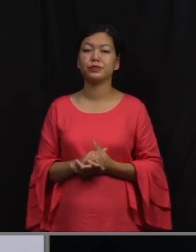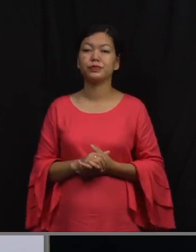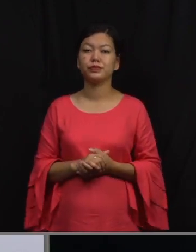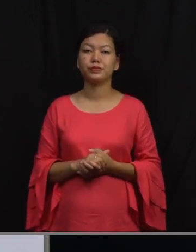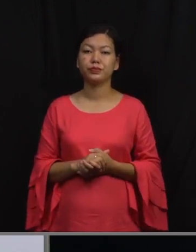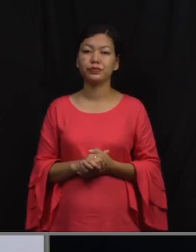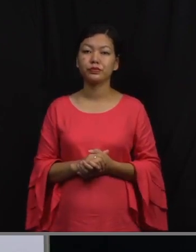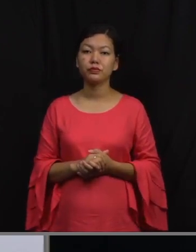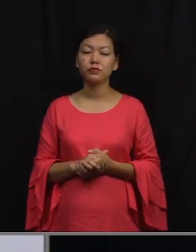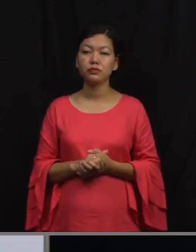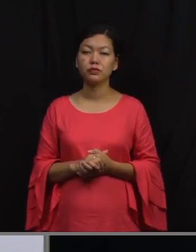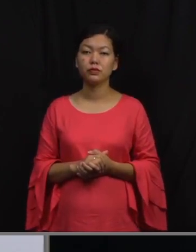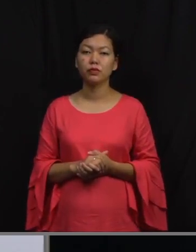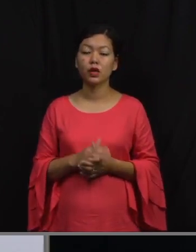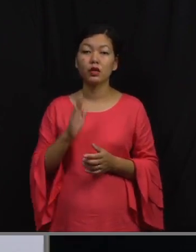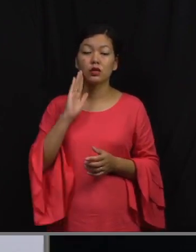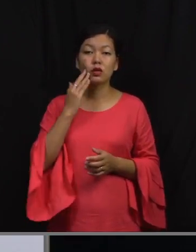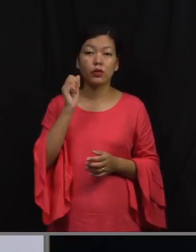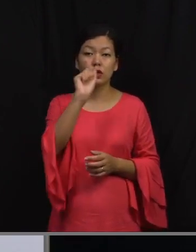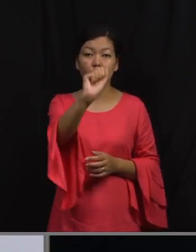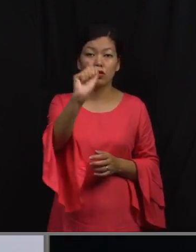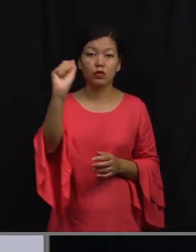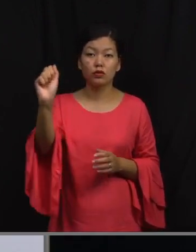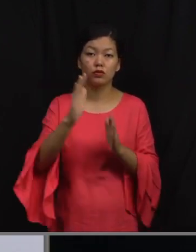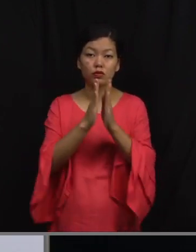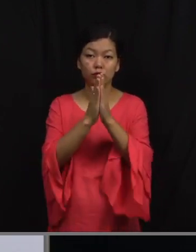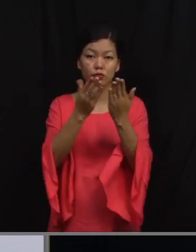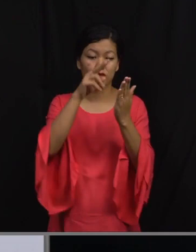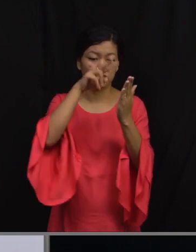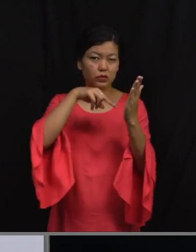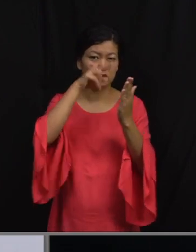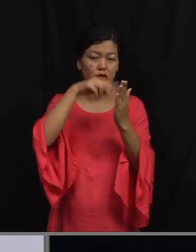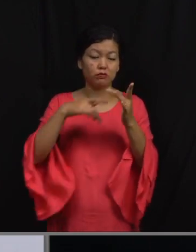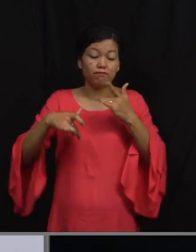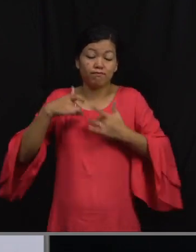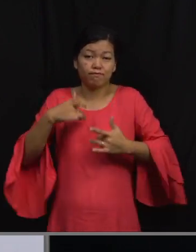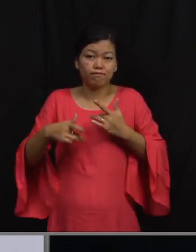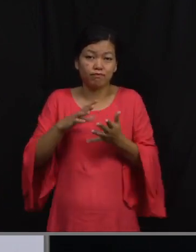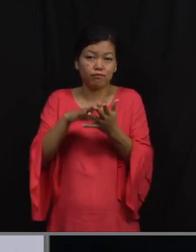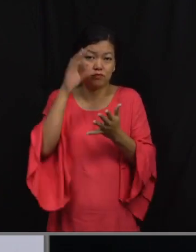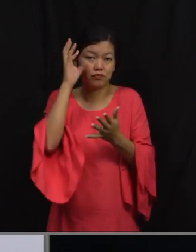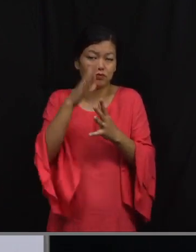physics, and you can find out when you go through the book, you'll get lots of excitement things about the physics.